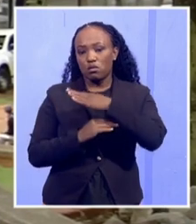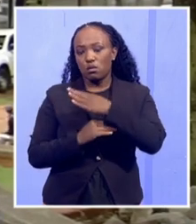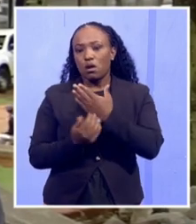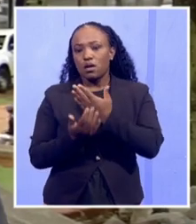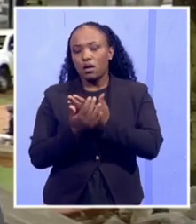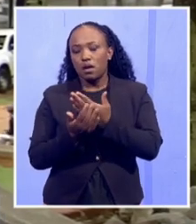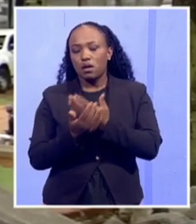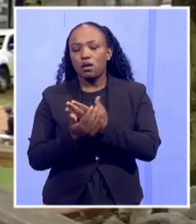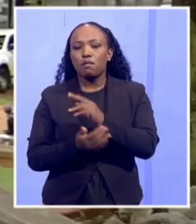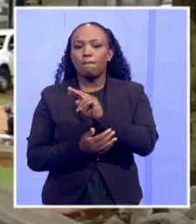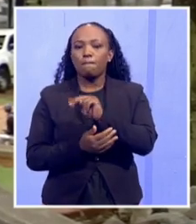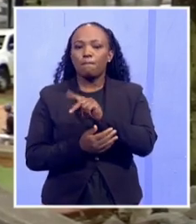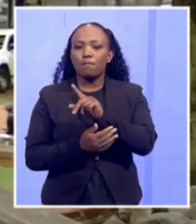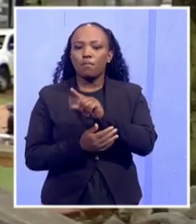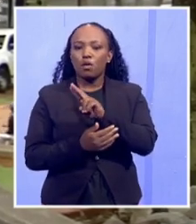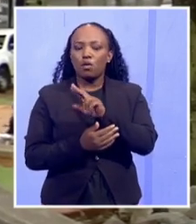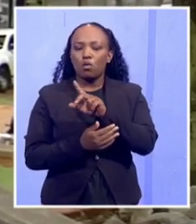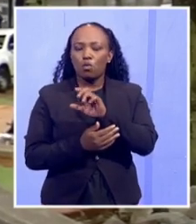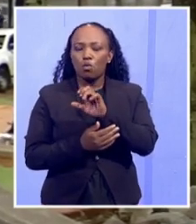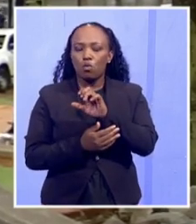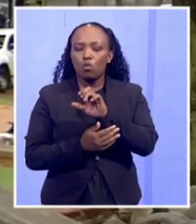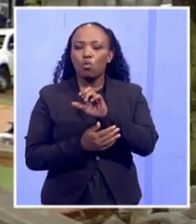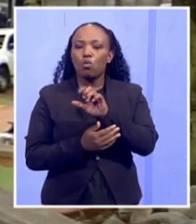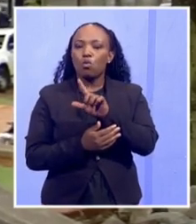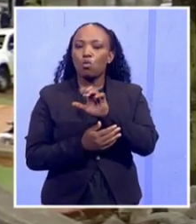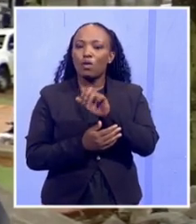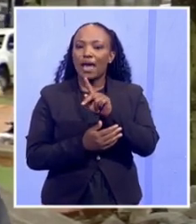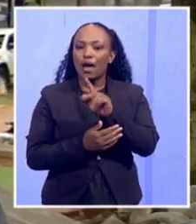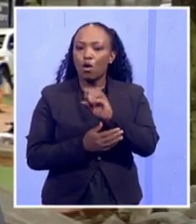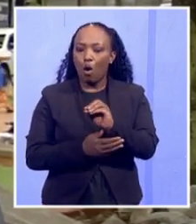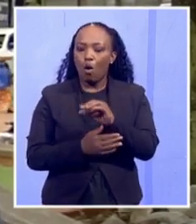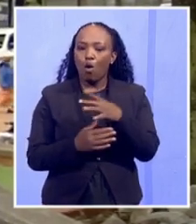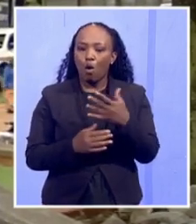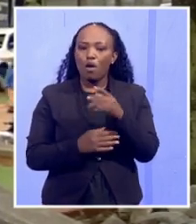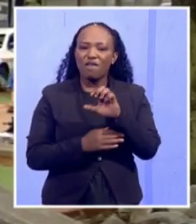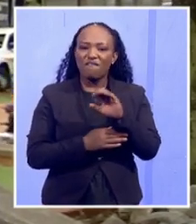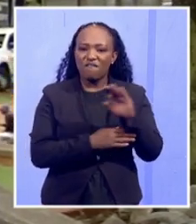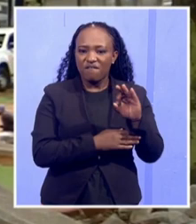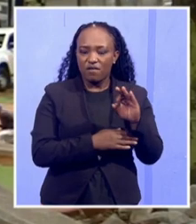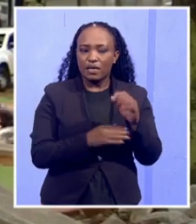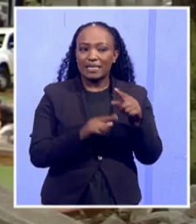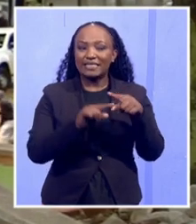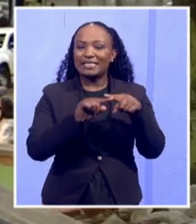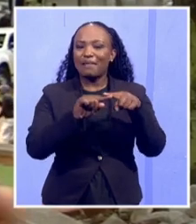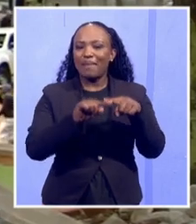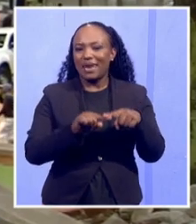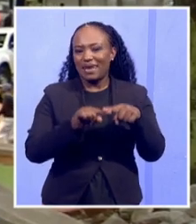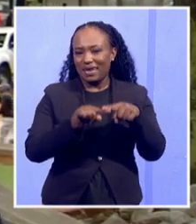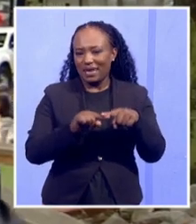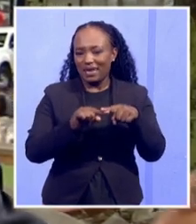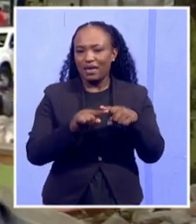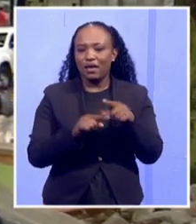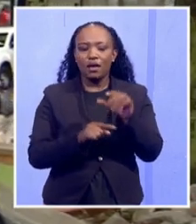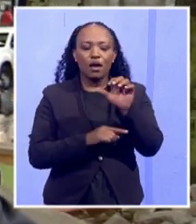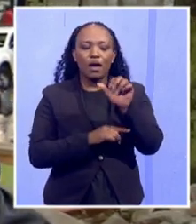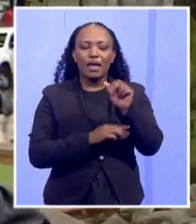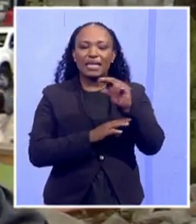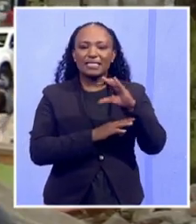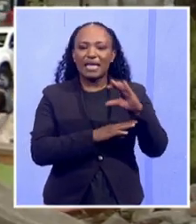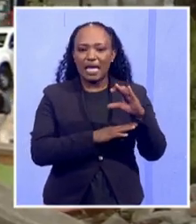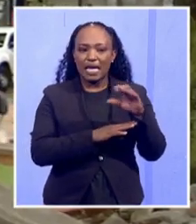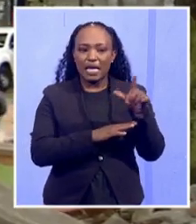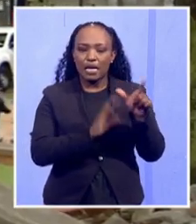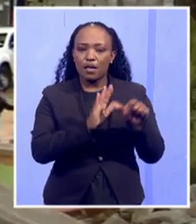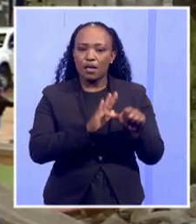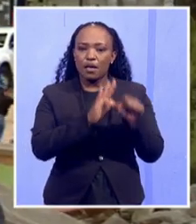Nkululeko Dunga, who is the provincial chairperson of the economic freedom fighters. But that is all dependent on the ANC core, which